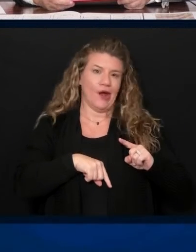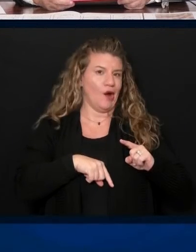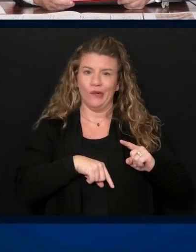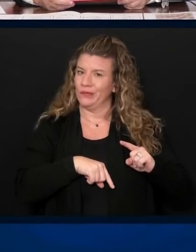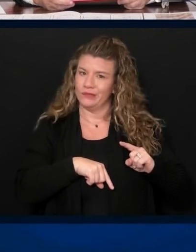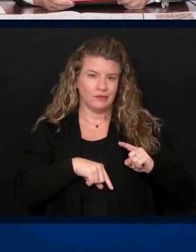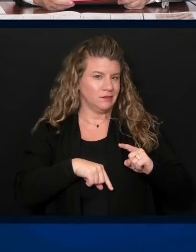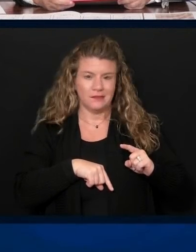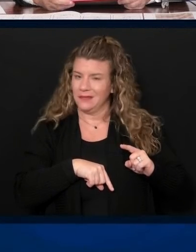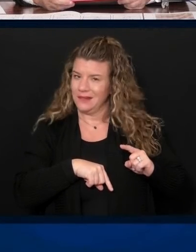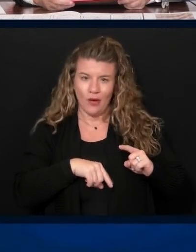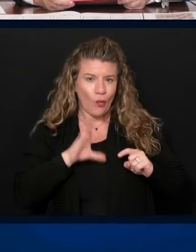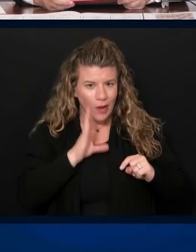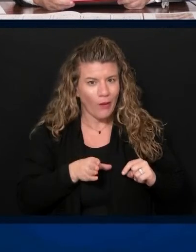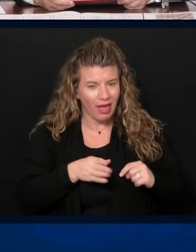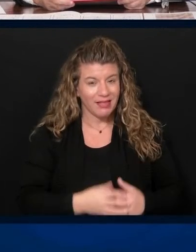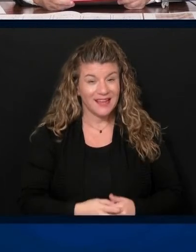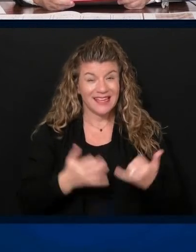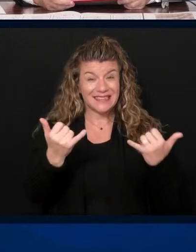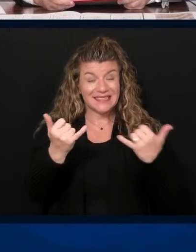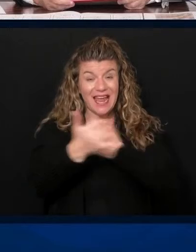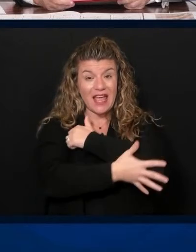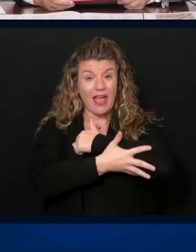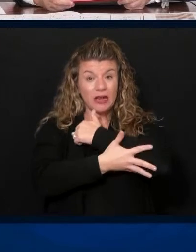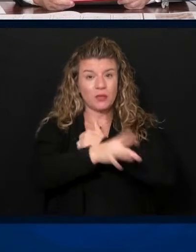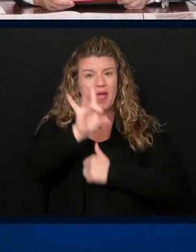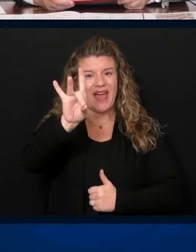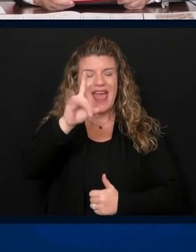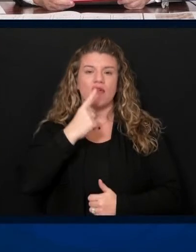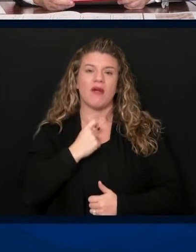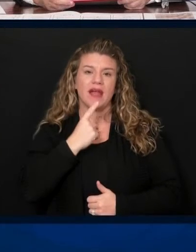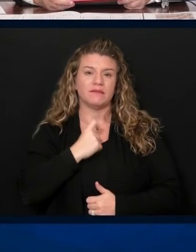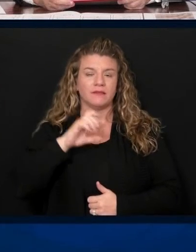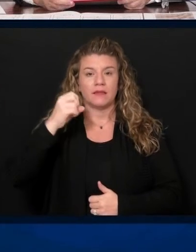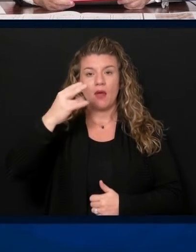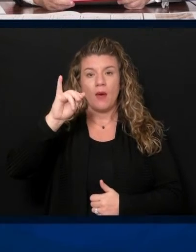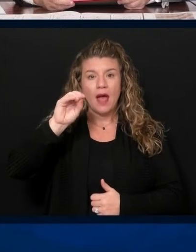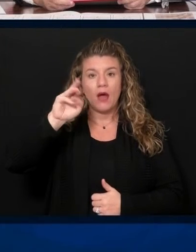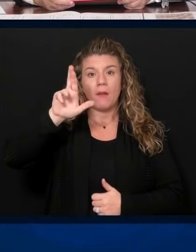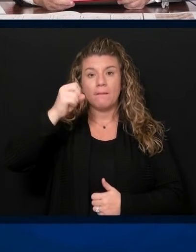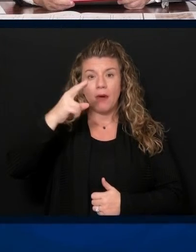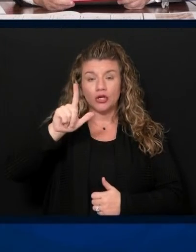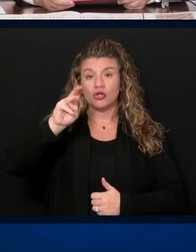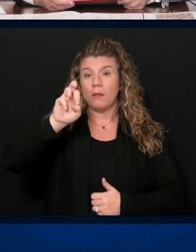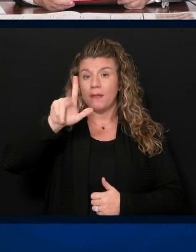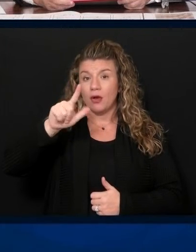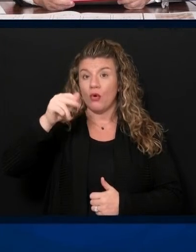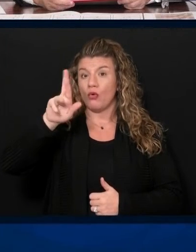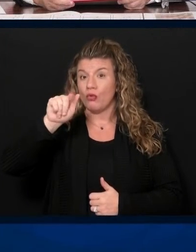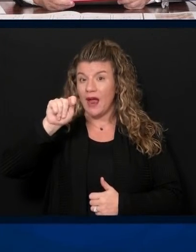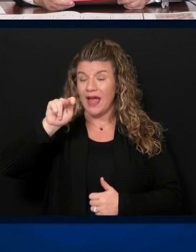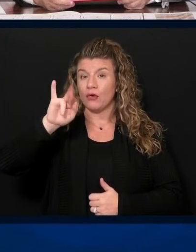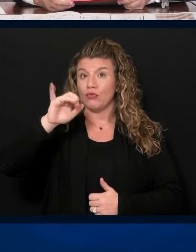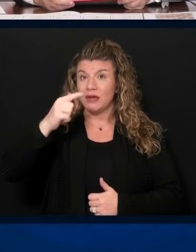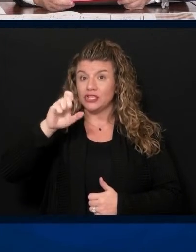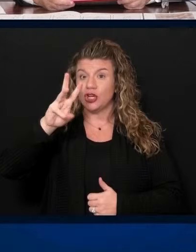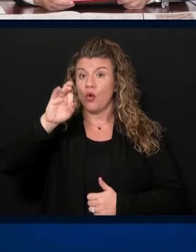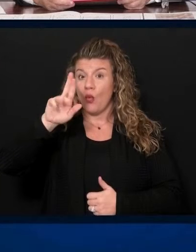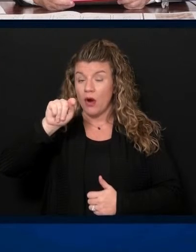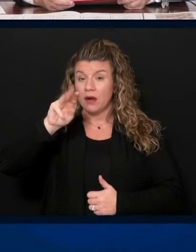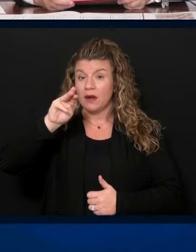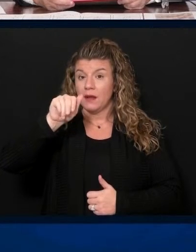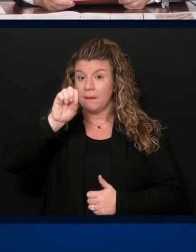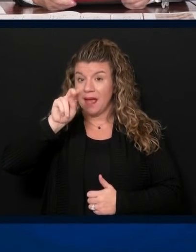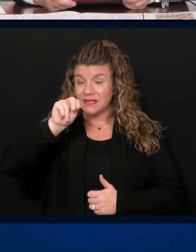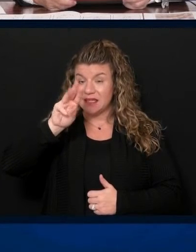We have 8 red counties today in West Virginia: Ohio, Marshall, Mineral, Grant, Ritchie, Wirt, Mason,